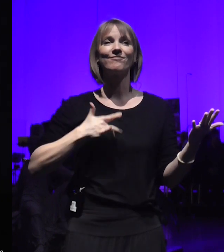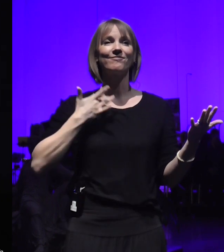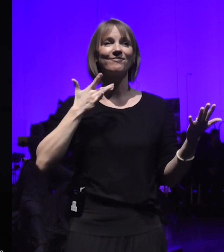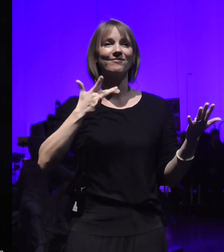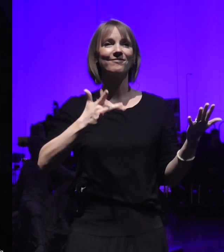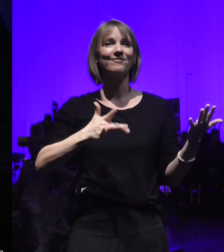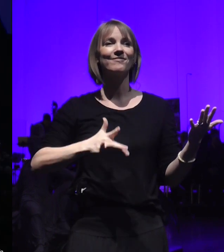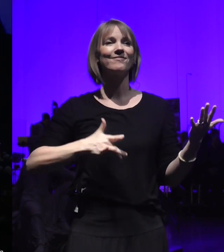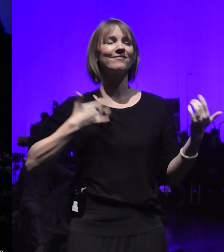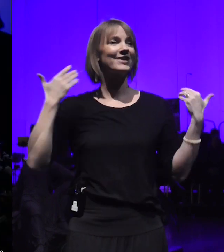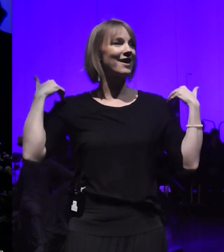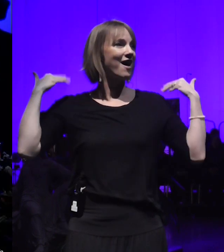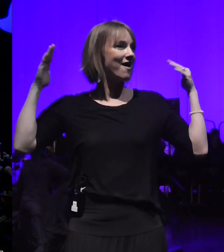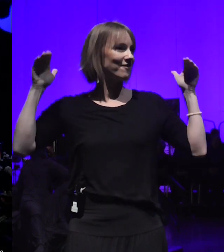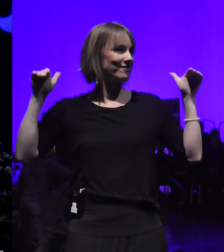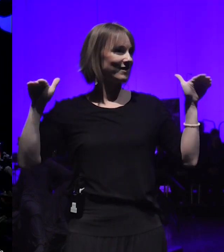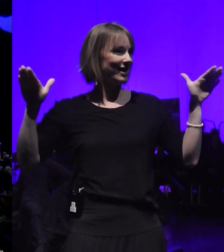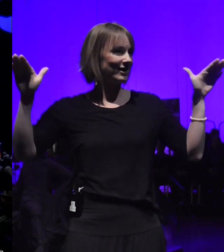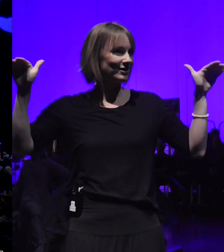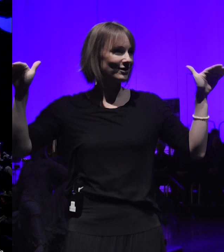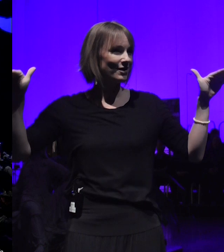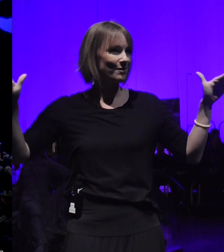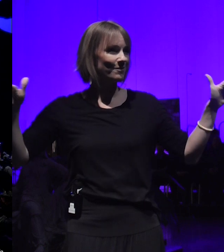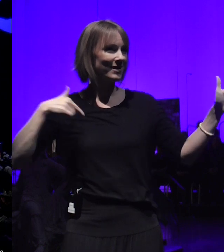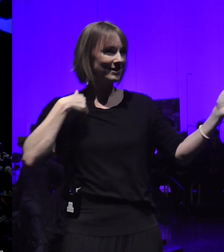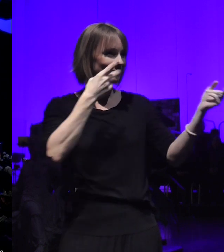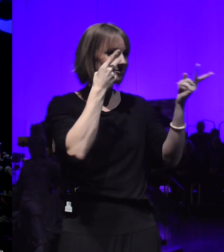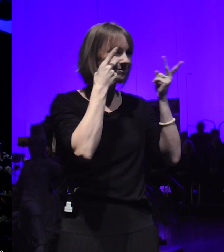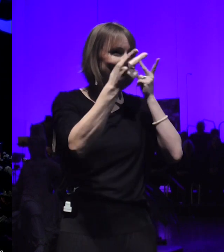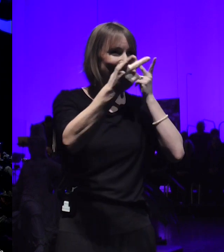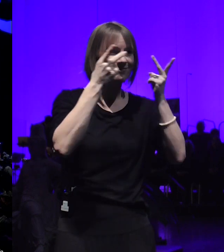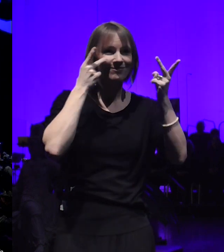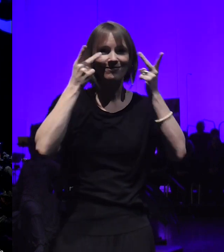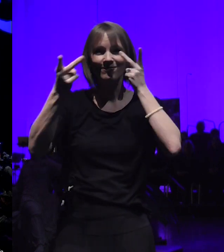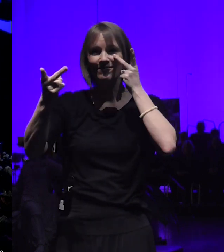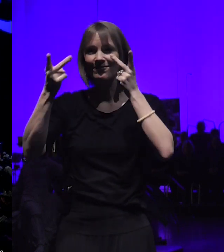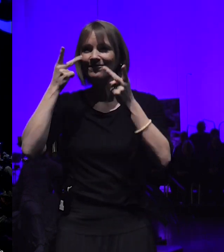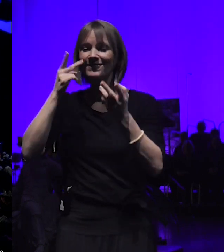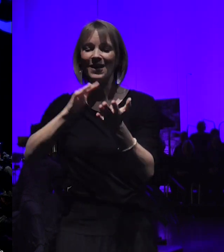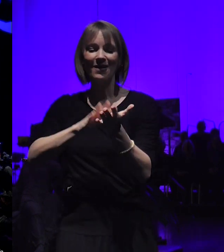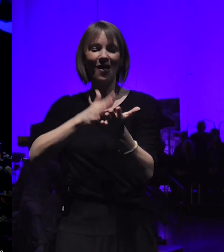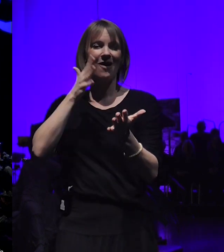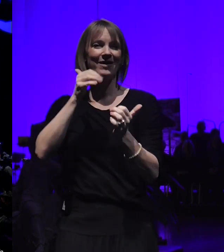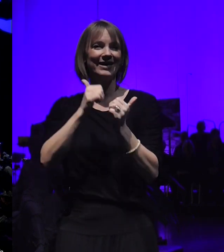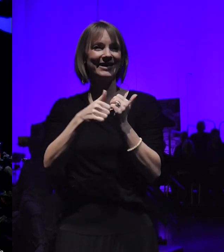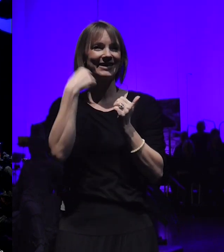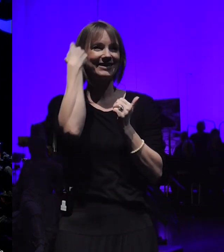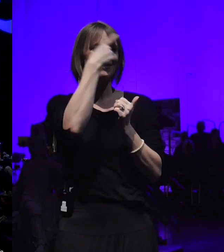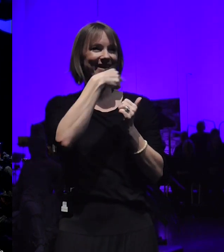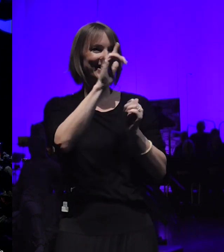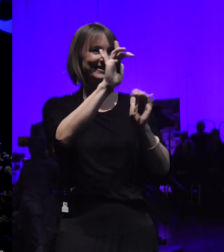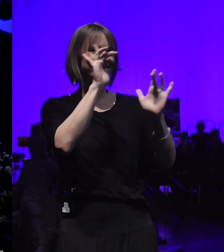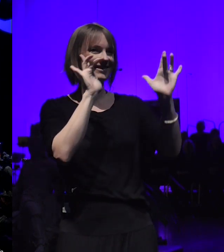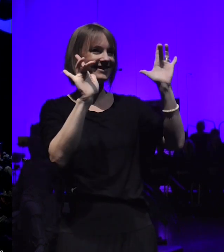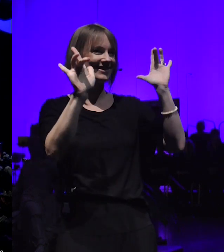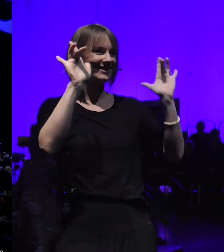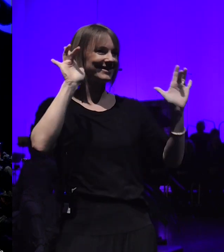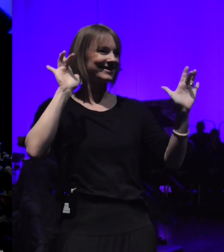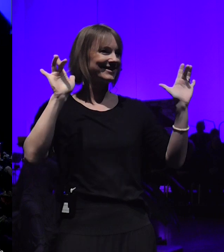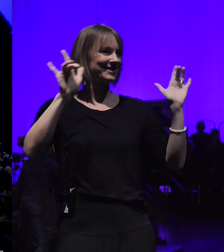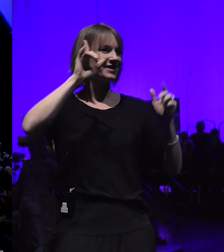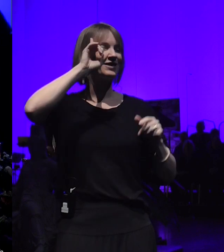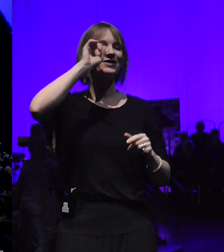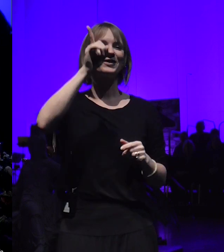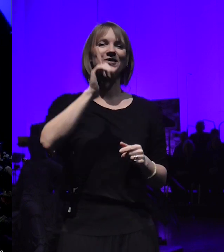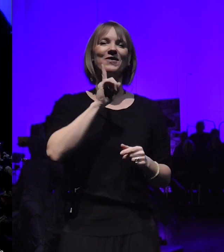I can hear the brush angel wings, I see glory on each face.